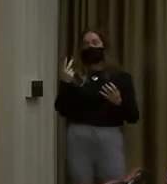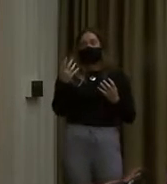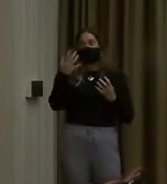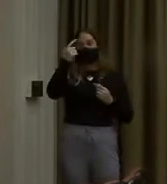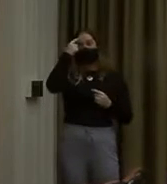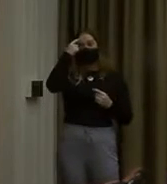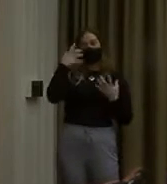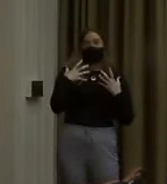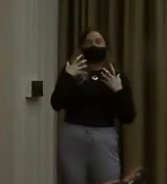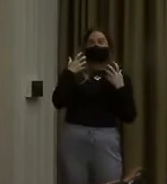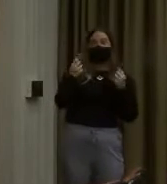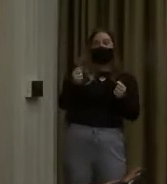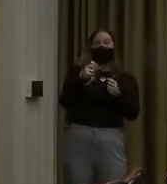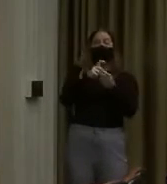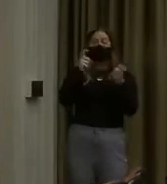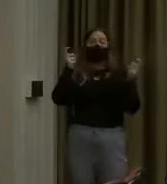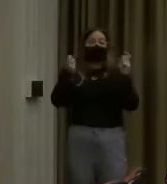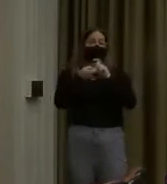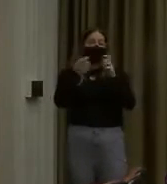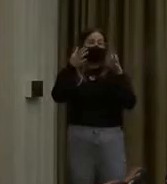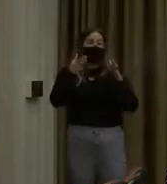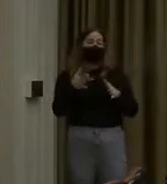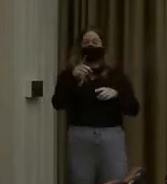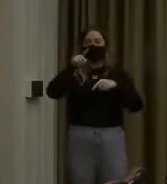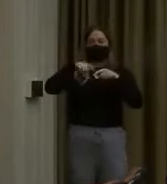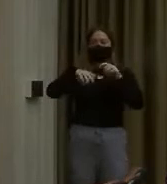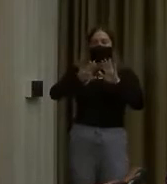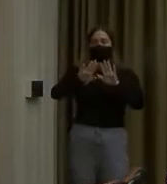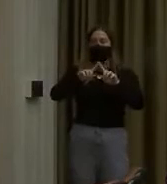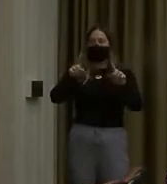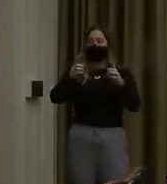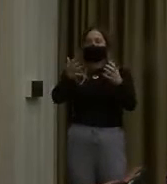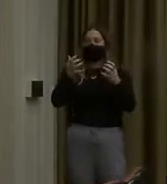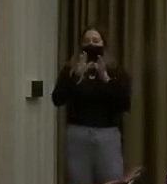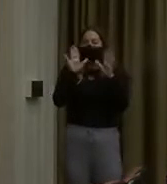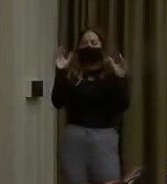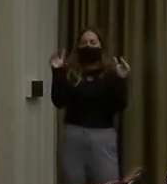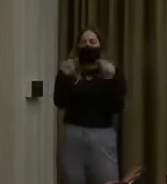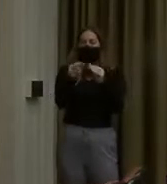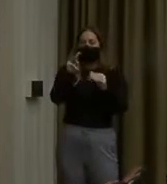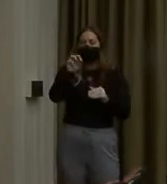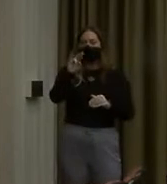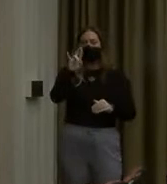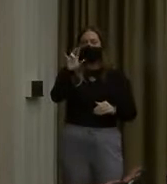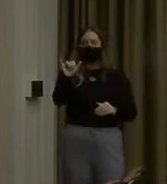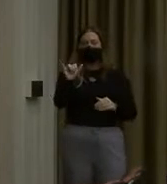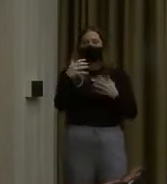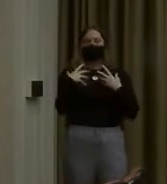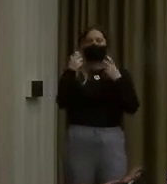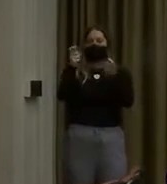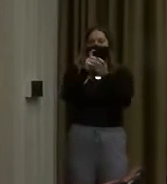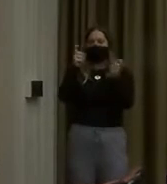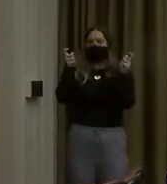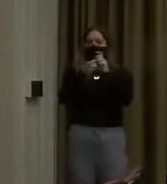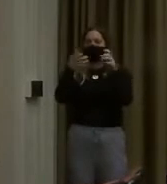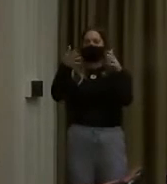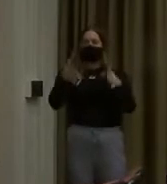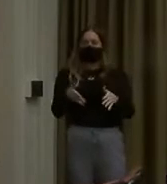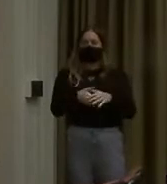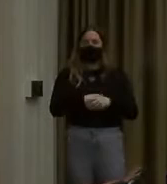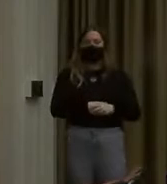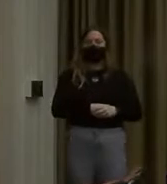universal health reformers, but I want to focus my attention on the minority health reformers. It's an interesting piece of